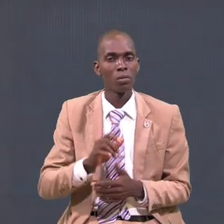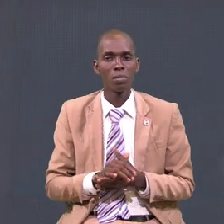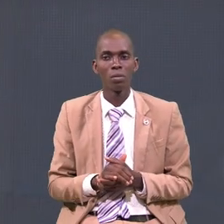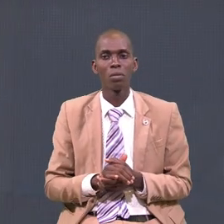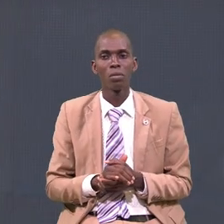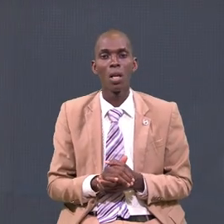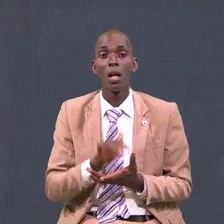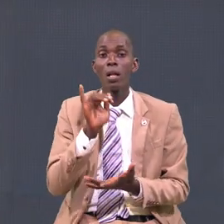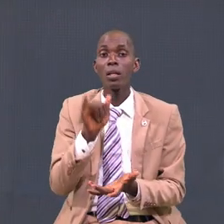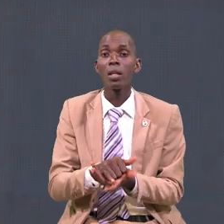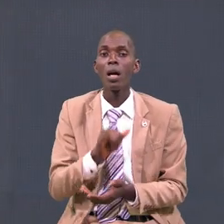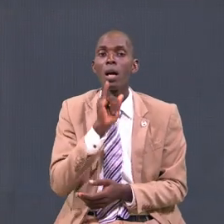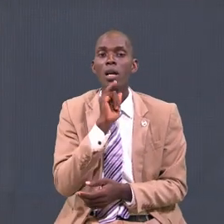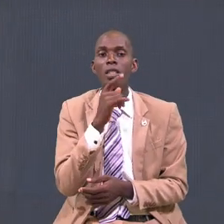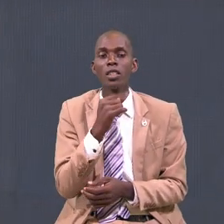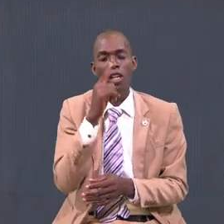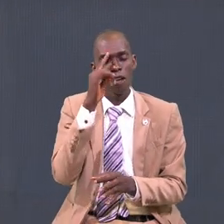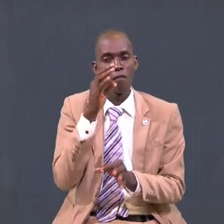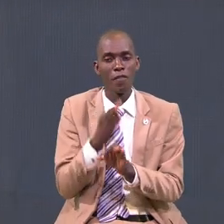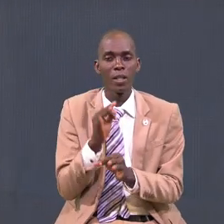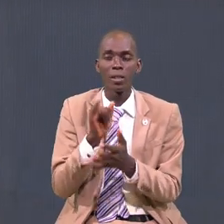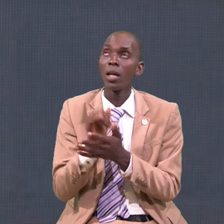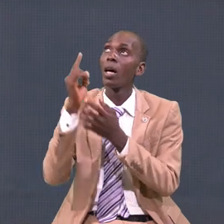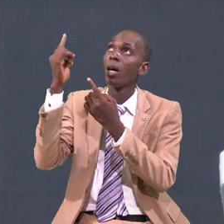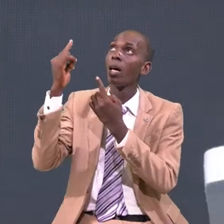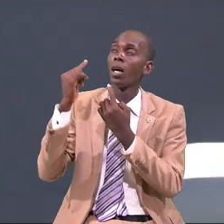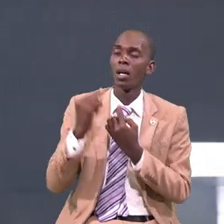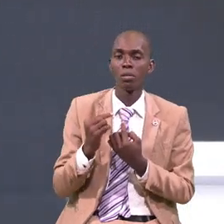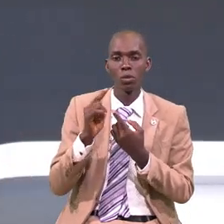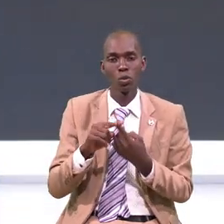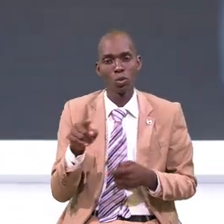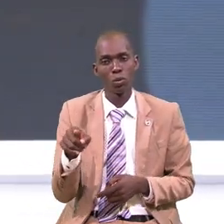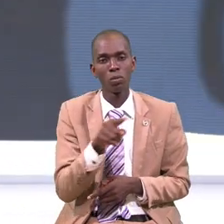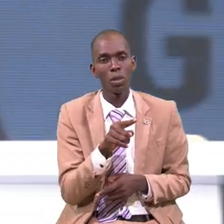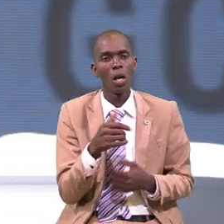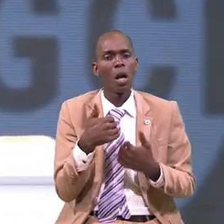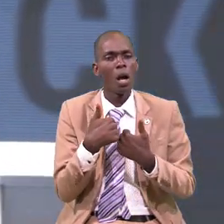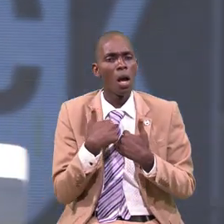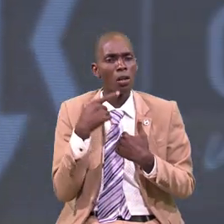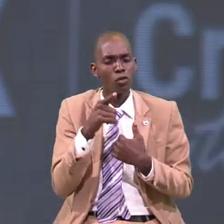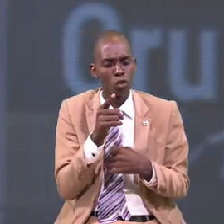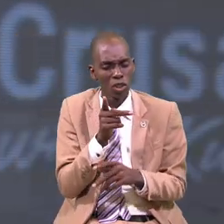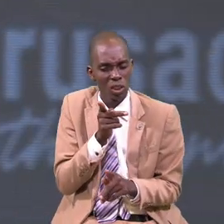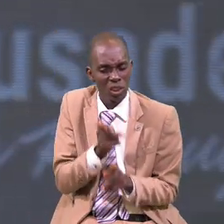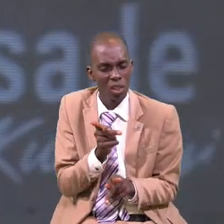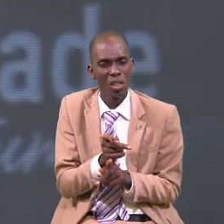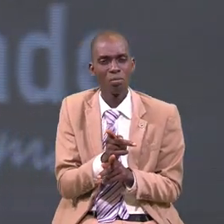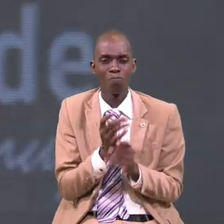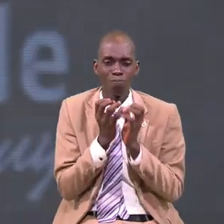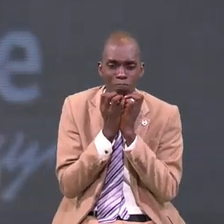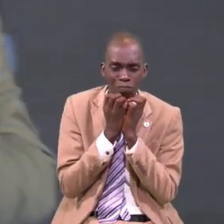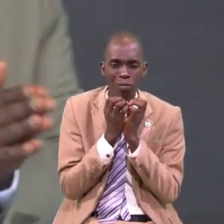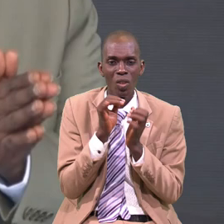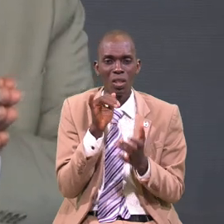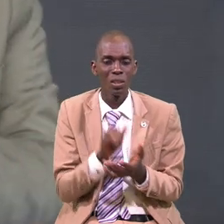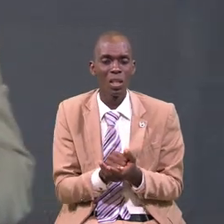That's the faith that came to you. Have you kept that faith? Have